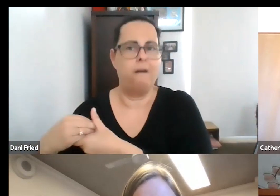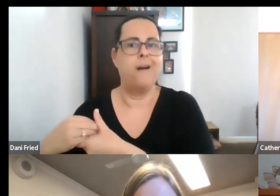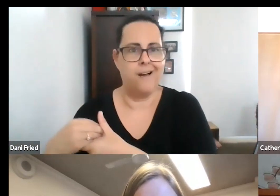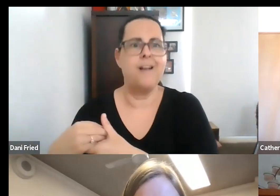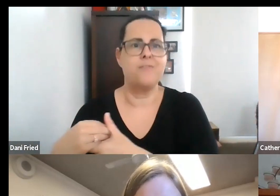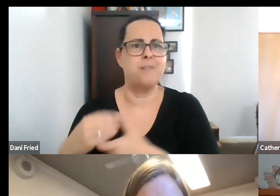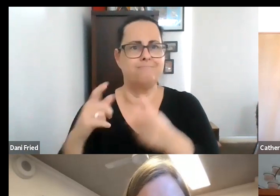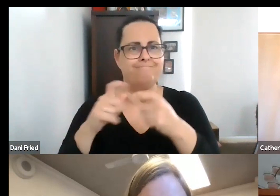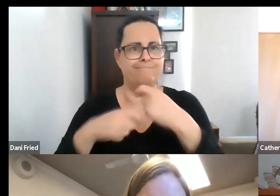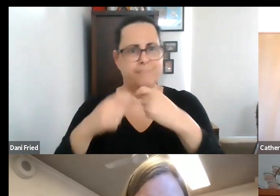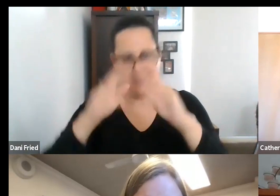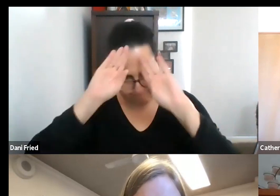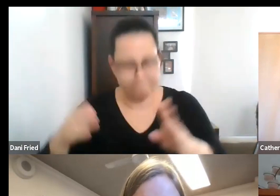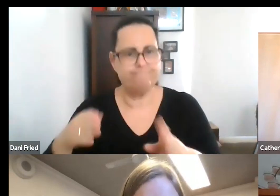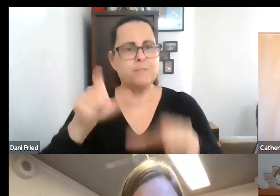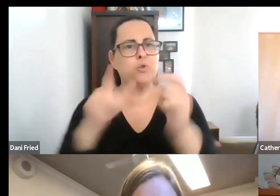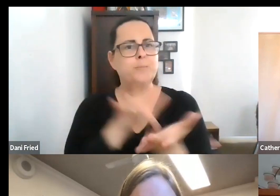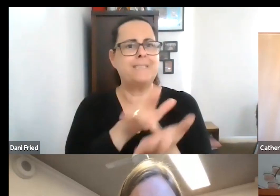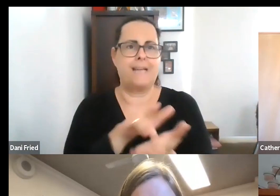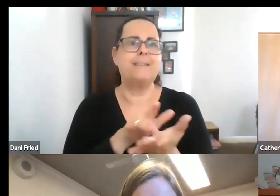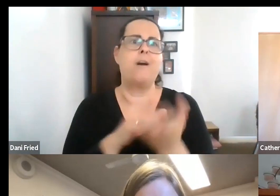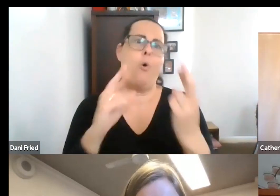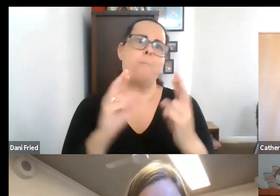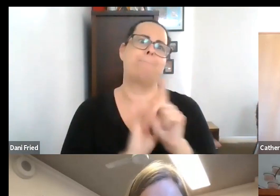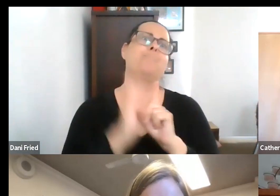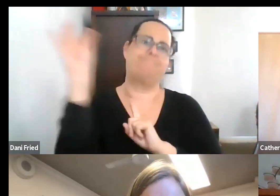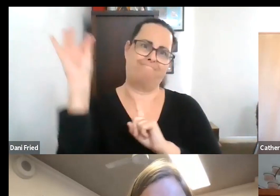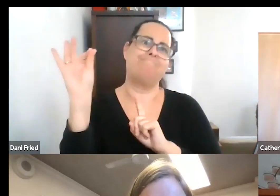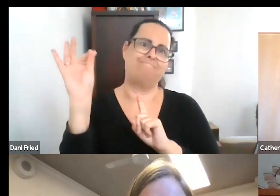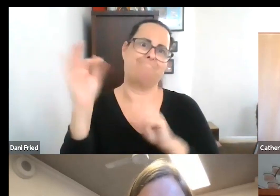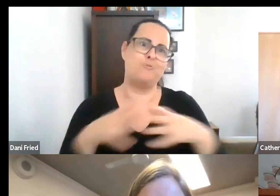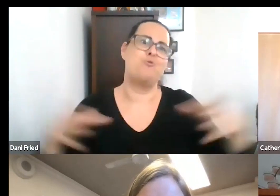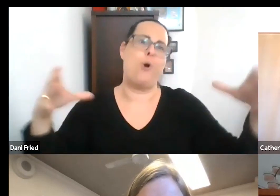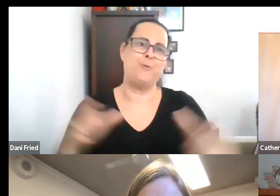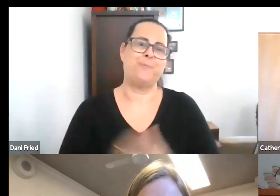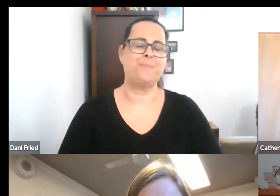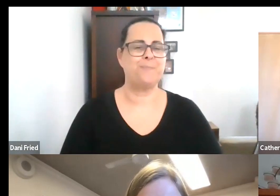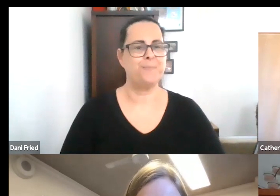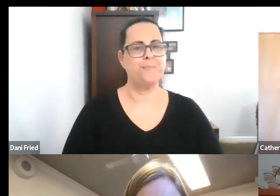we are trying to resolve will continue and flourish. So thank you so much.